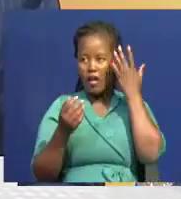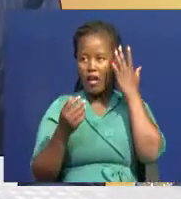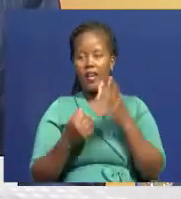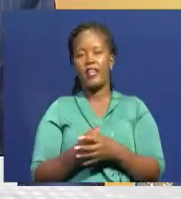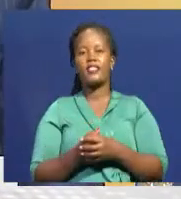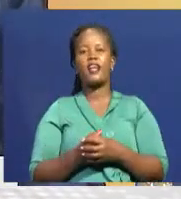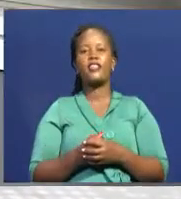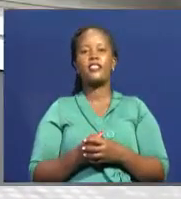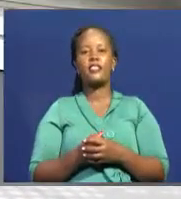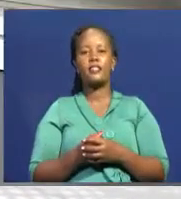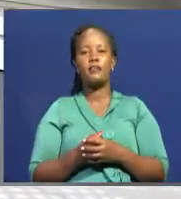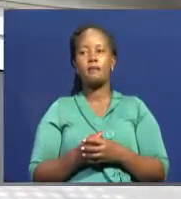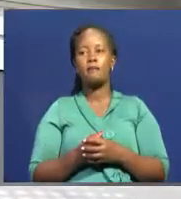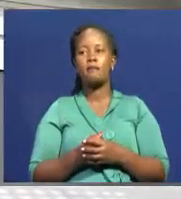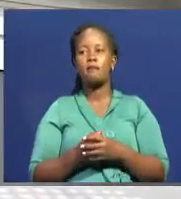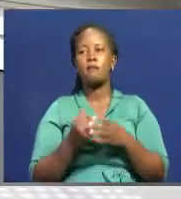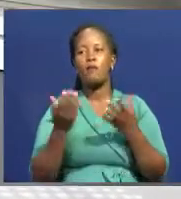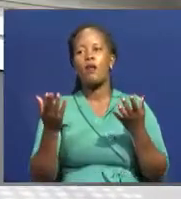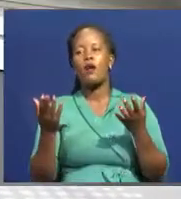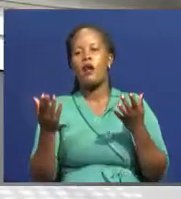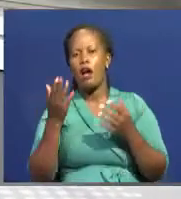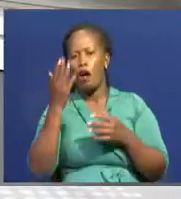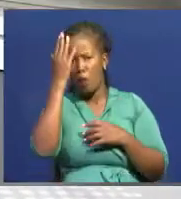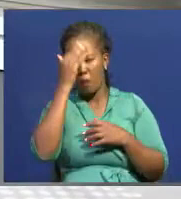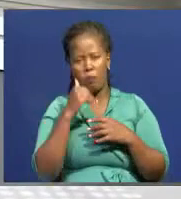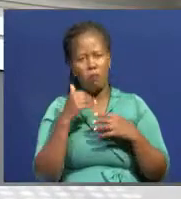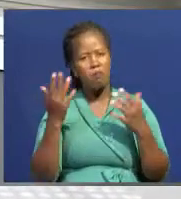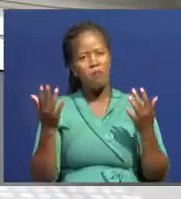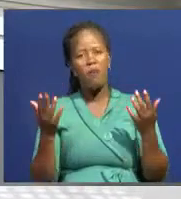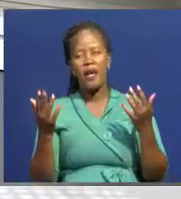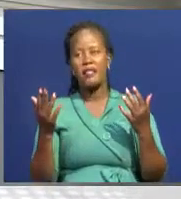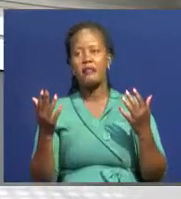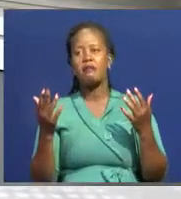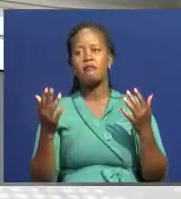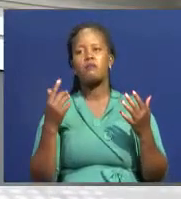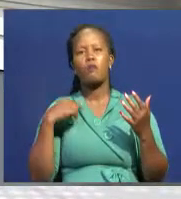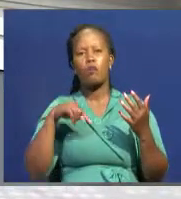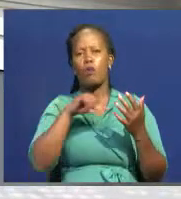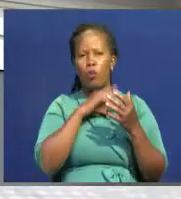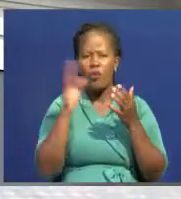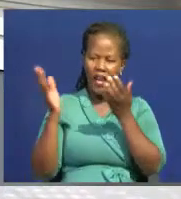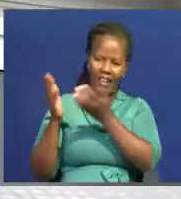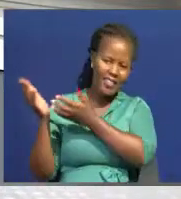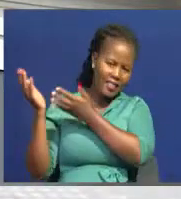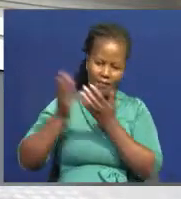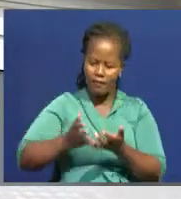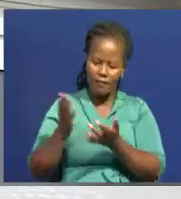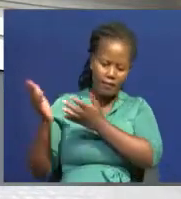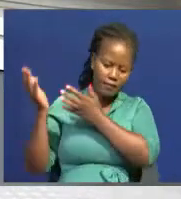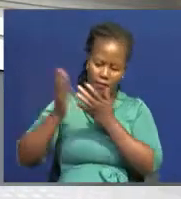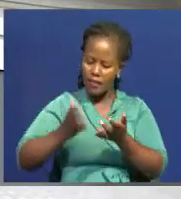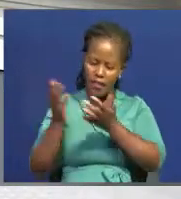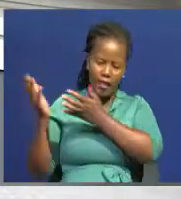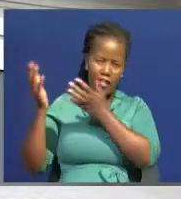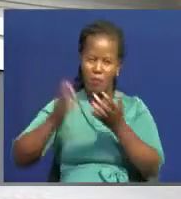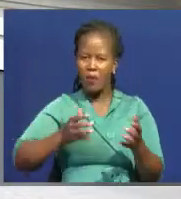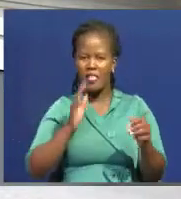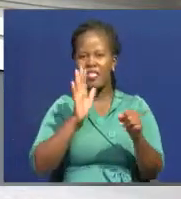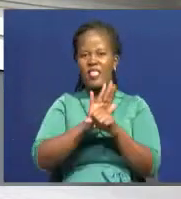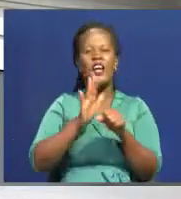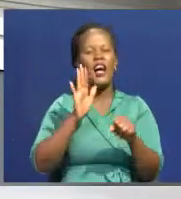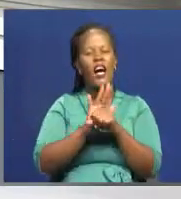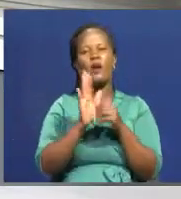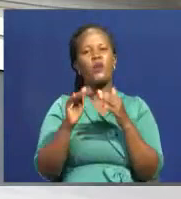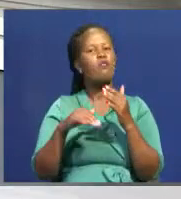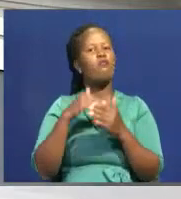again. Maybe you can touch on why of course, we are importing a lot of raw materials so that better